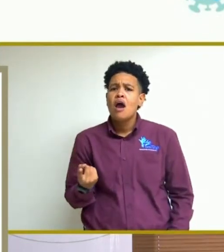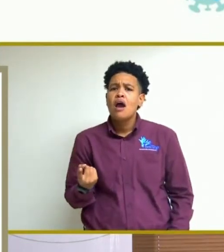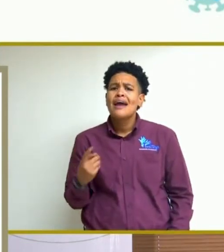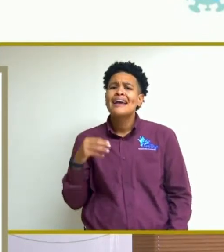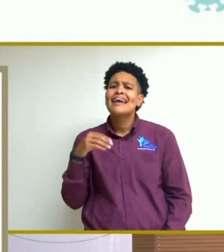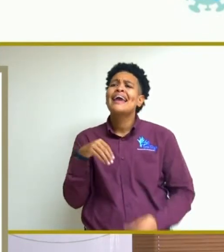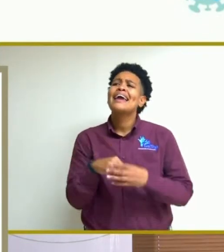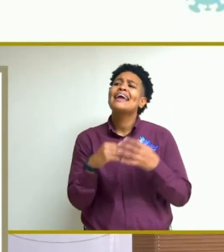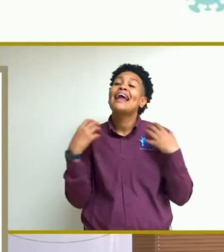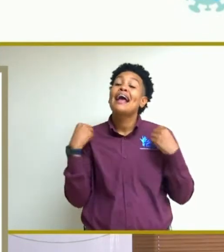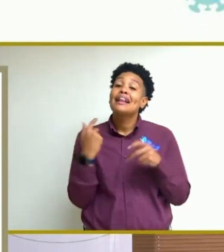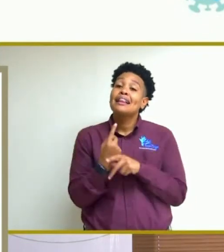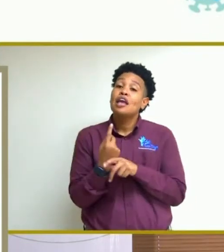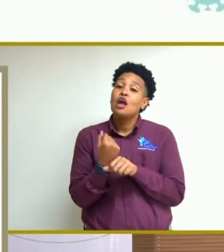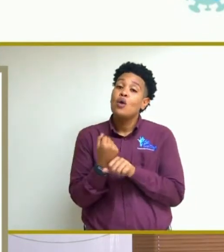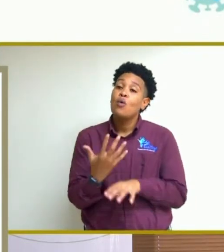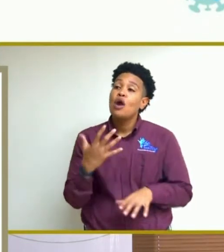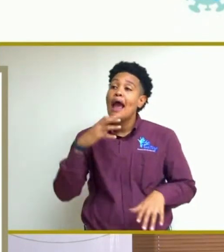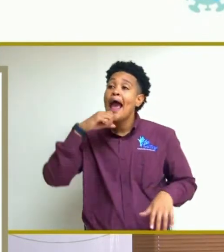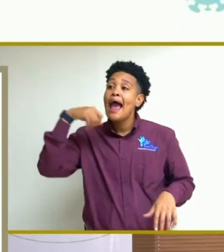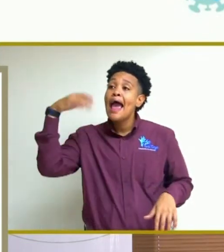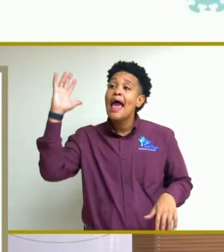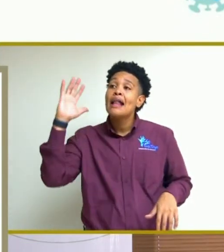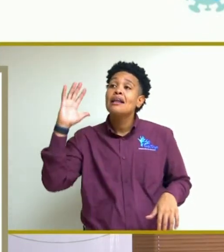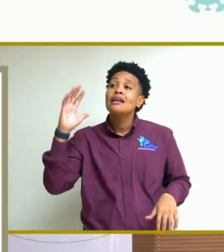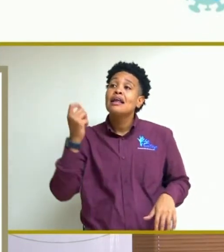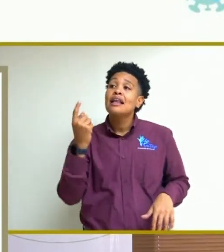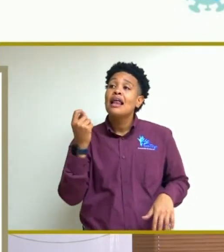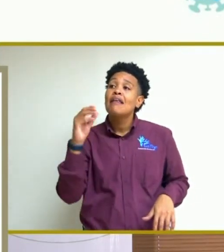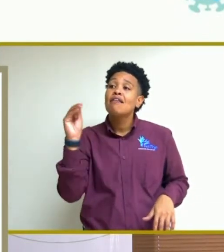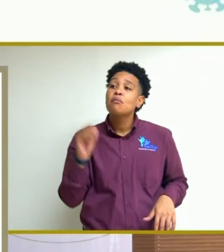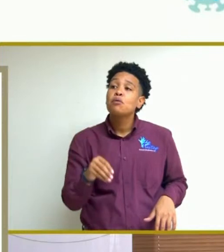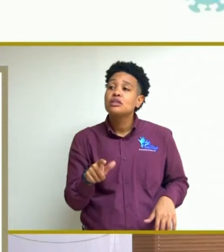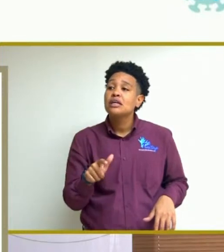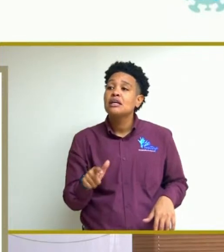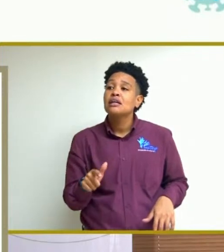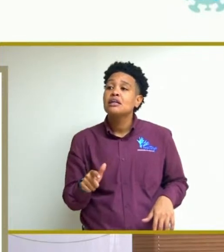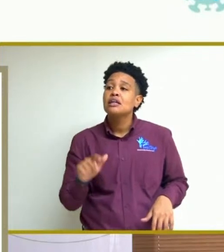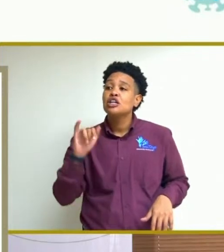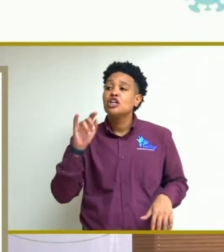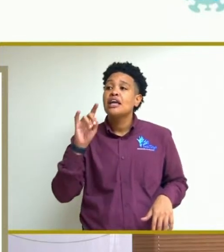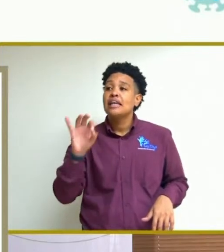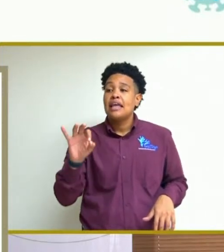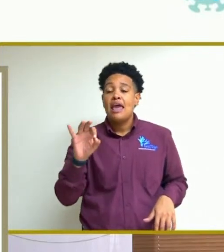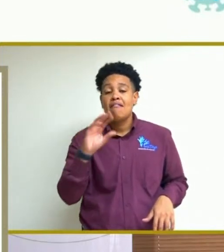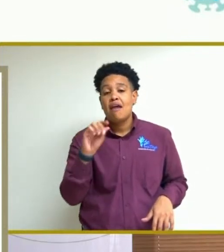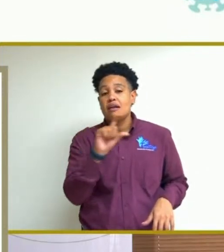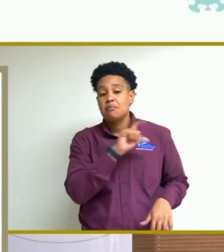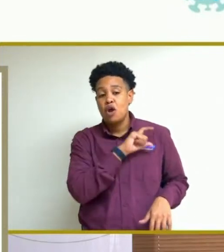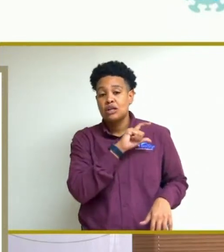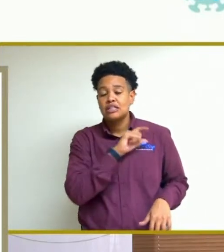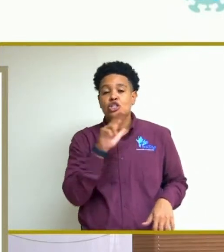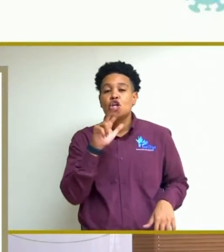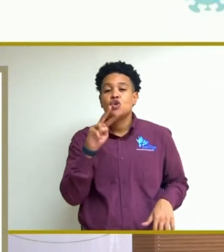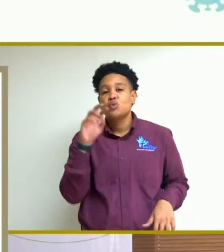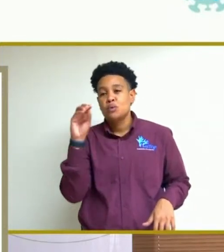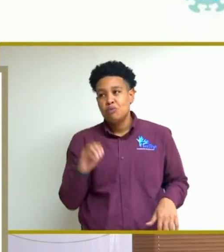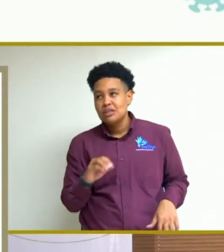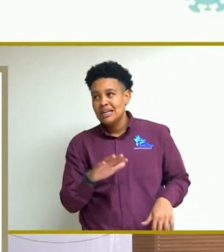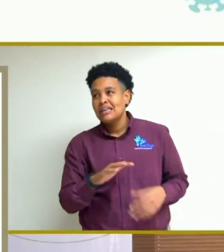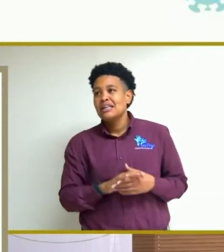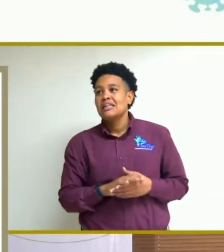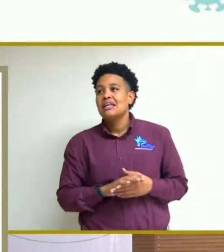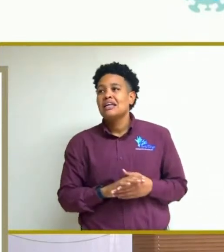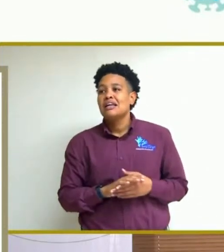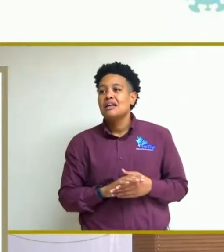healthcare workers. The elderly, 11%. JDF and JCF are 32%.